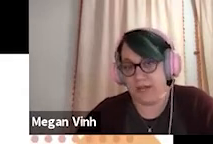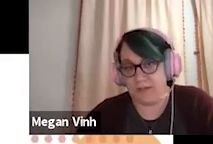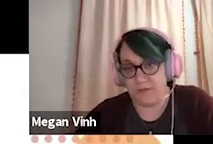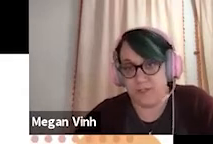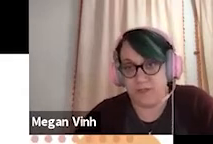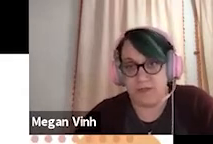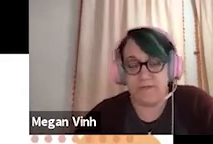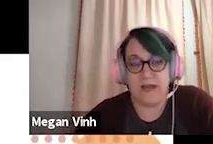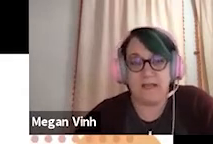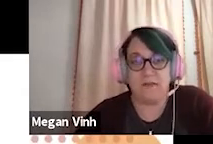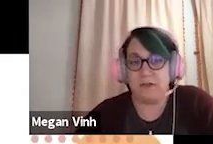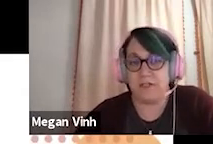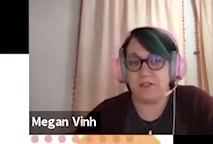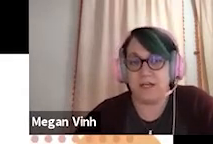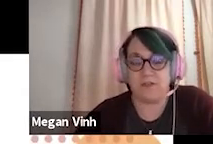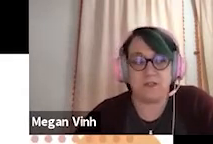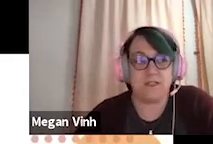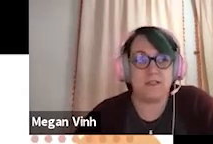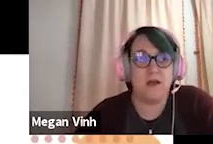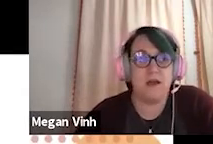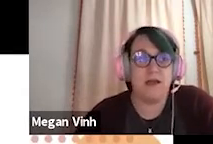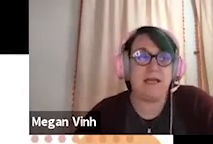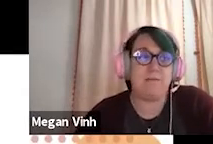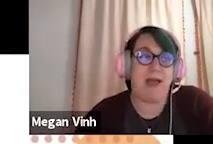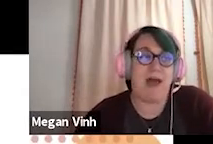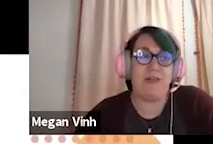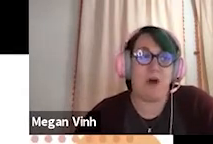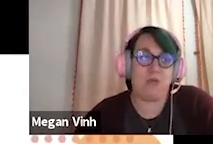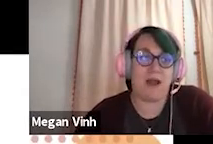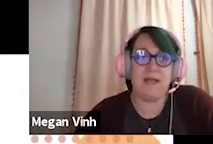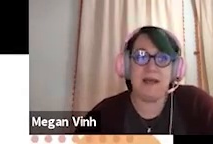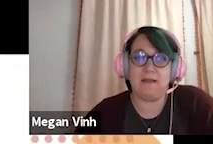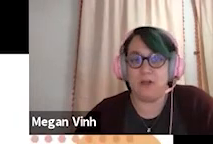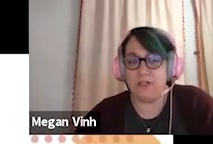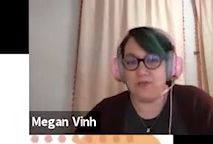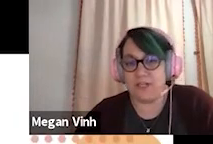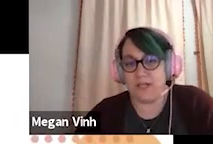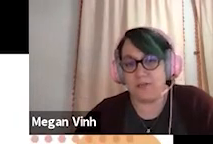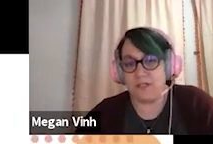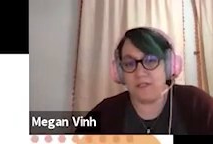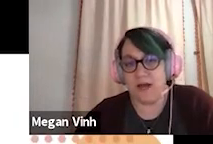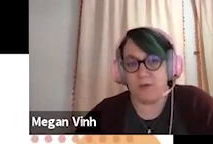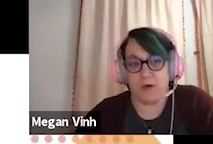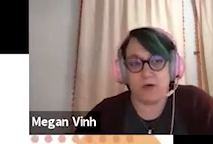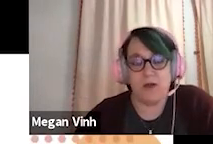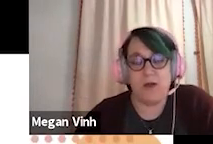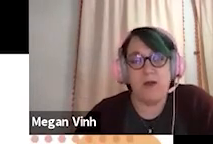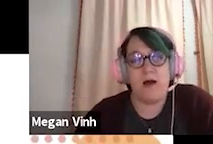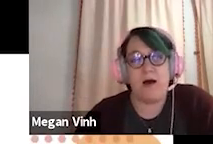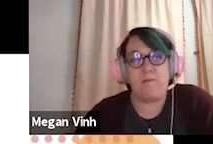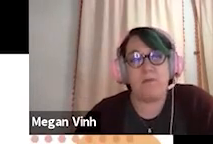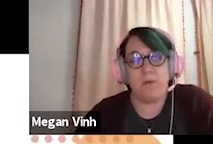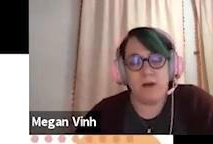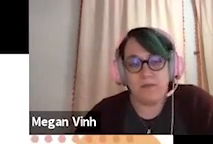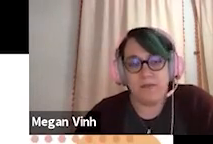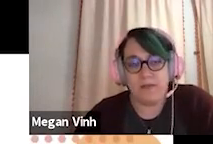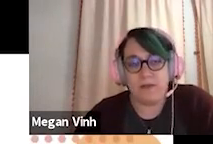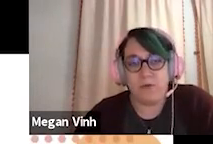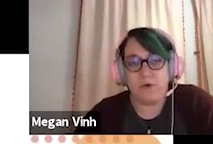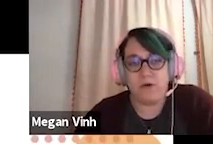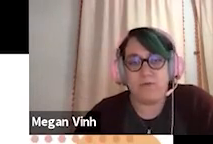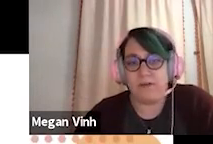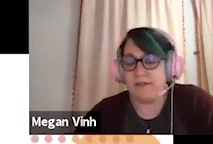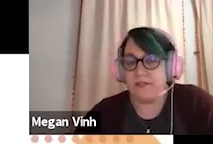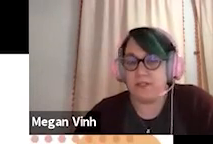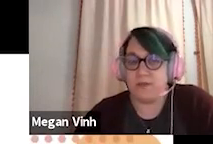learning trajectories. You can find learning trajectories in math already at learningtrajectories.org. But one of the things